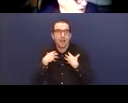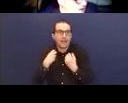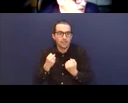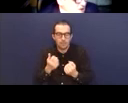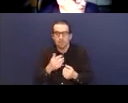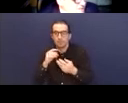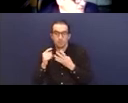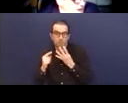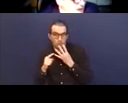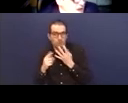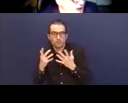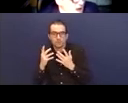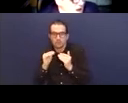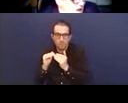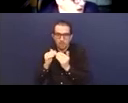and sanitation.